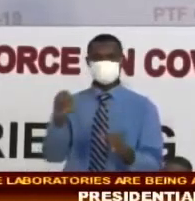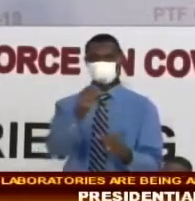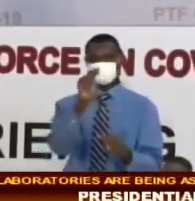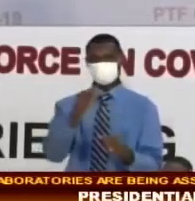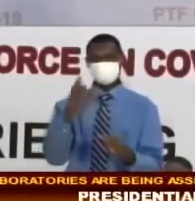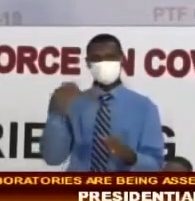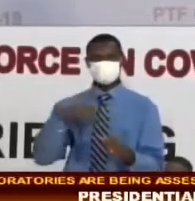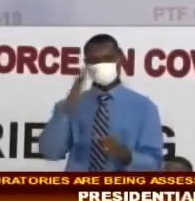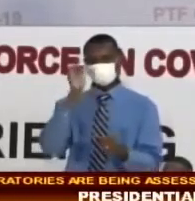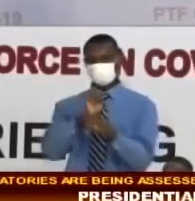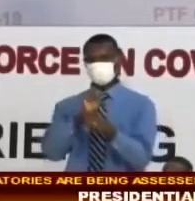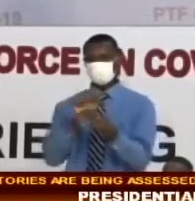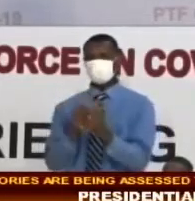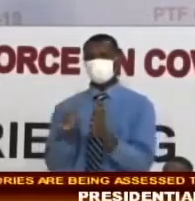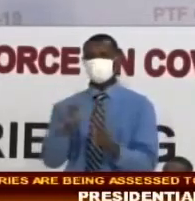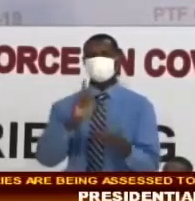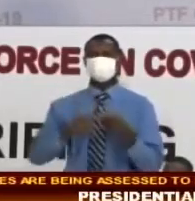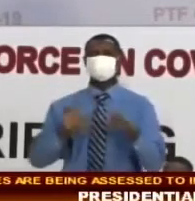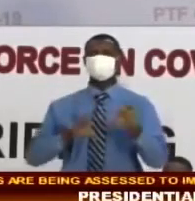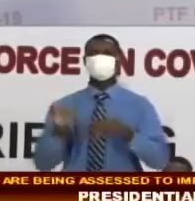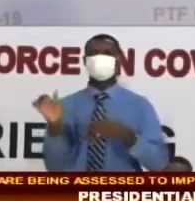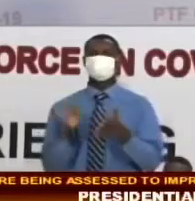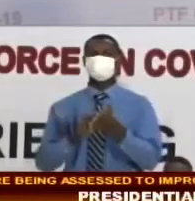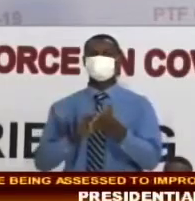you to do that.